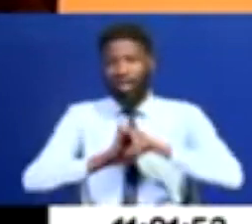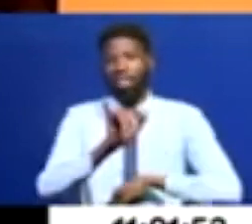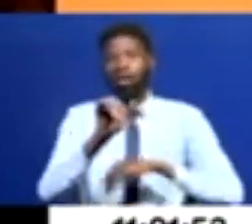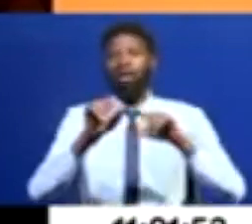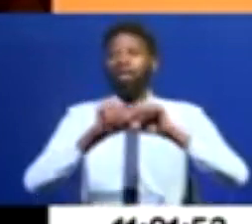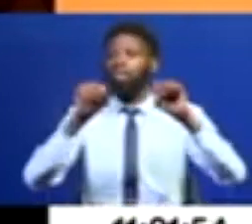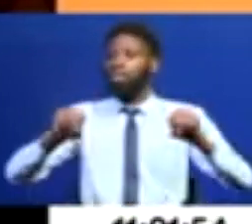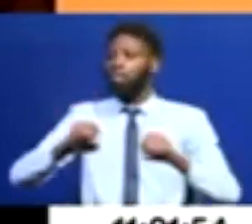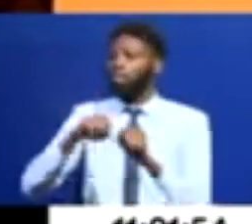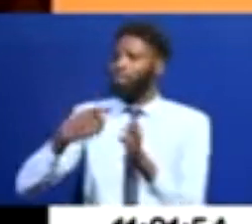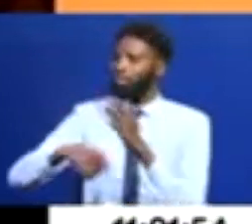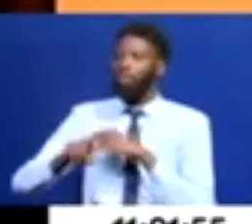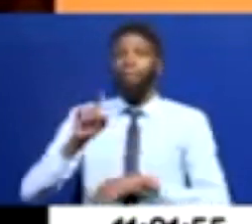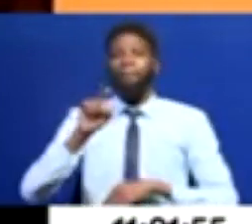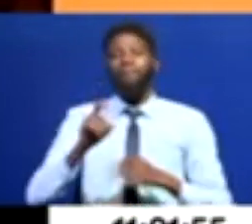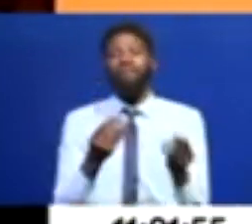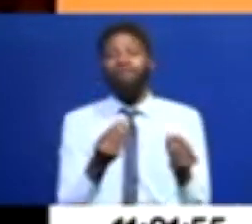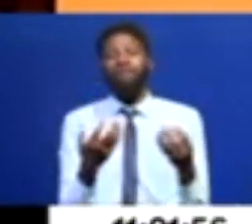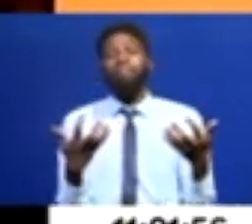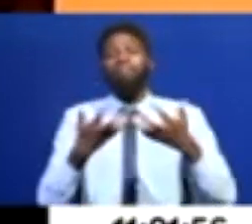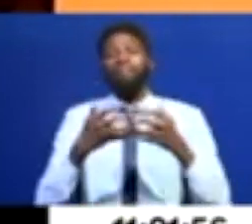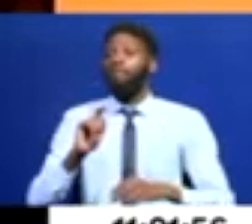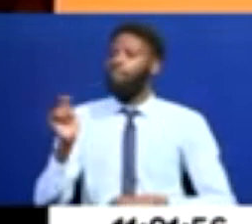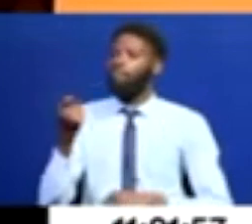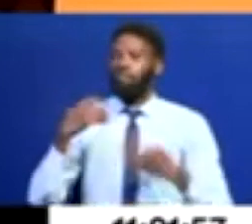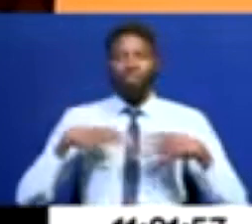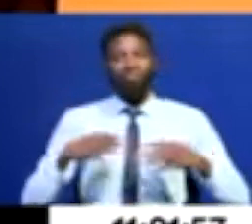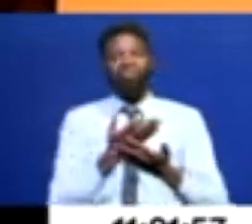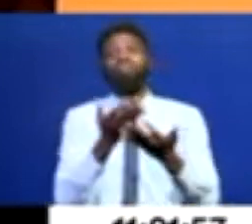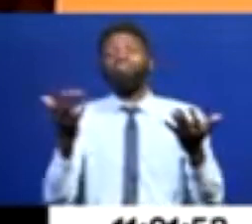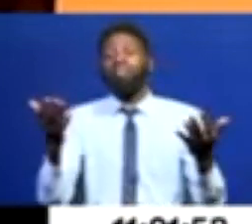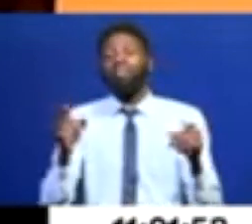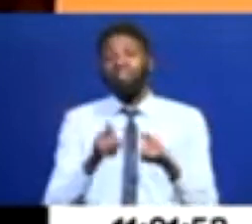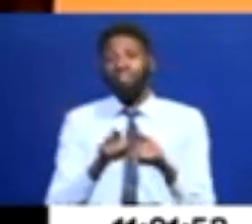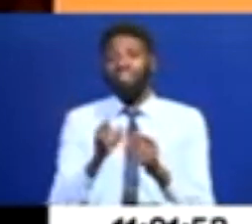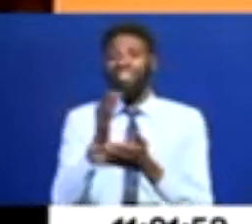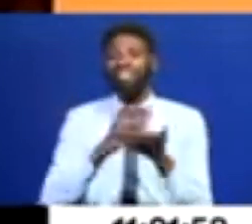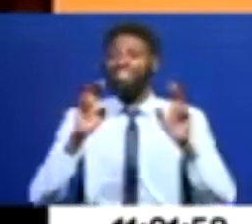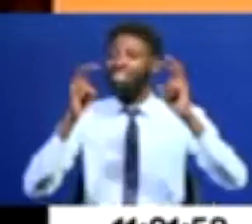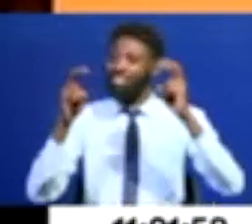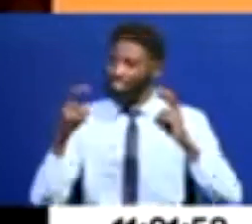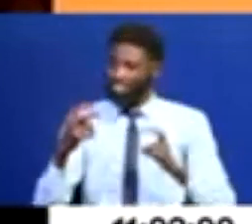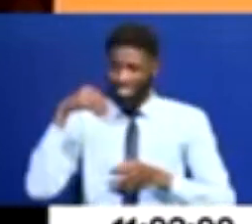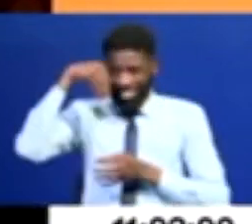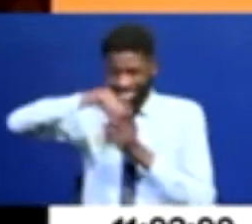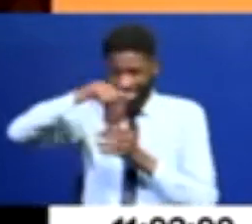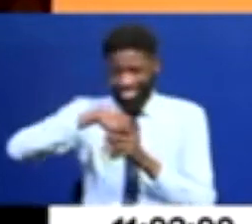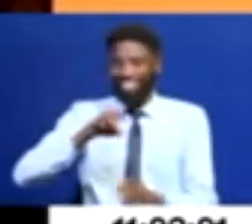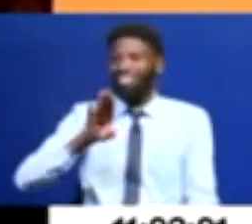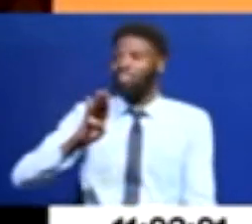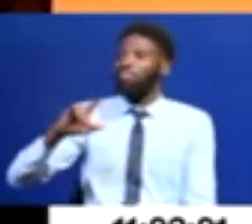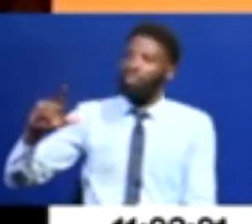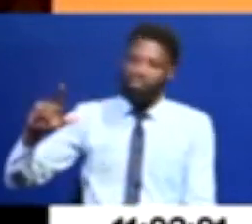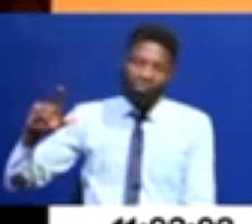system must be very convenient to the Kenyans. And some clauses which are in that particular bill,